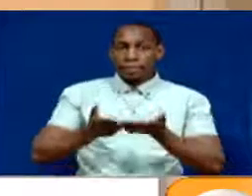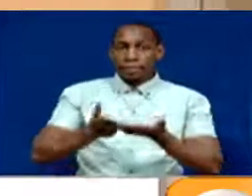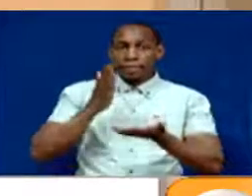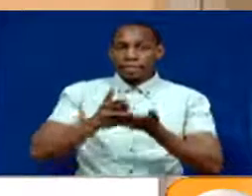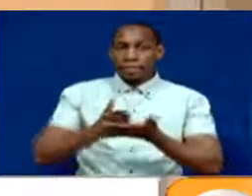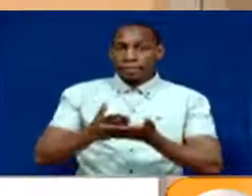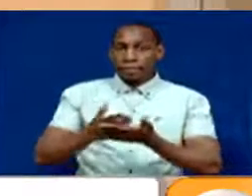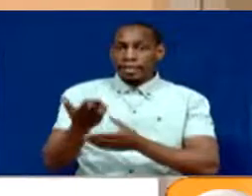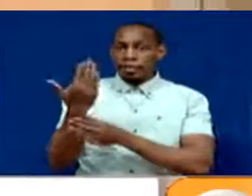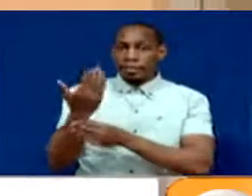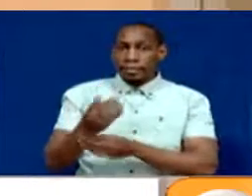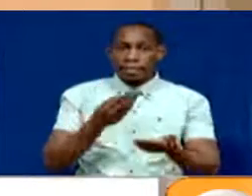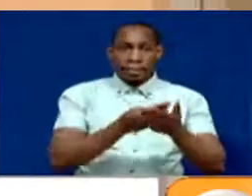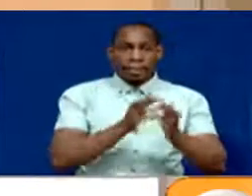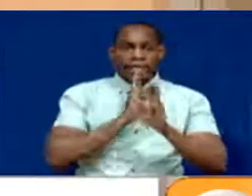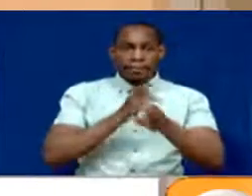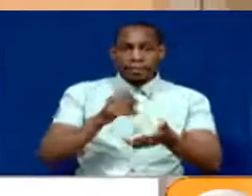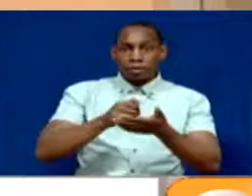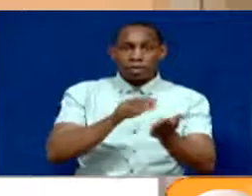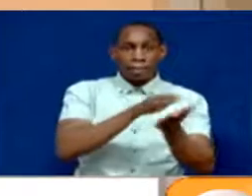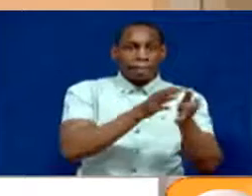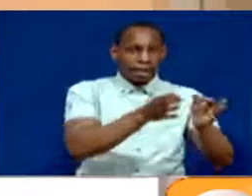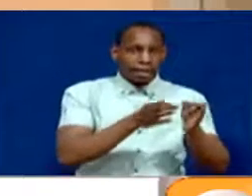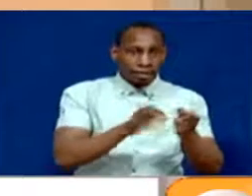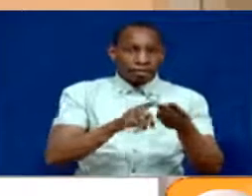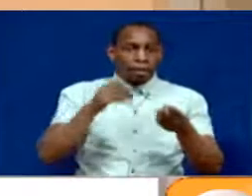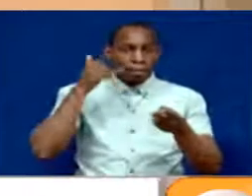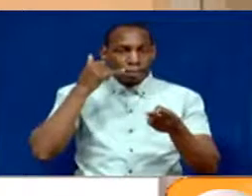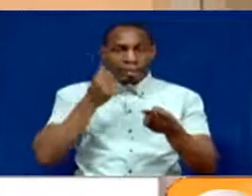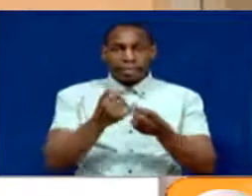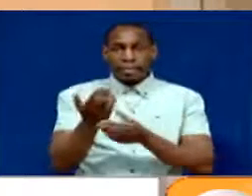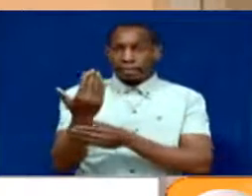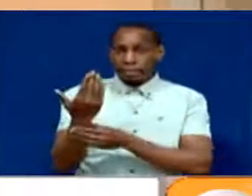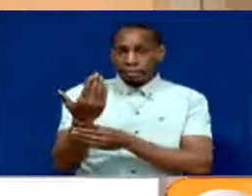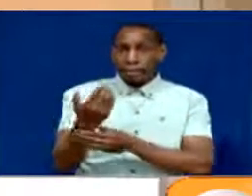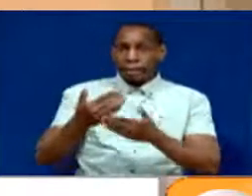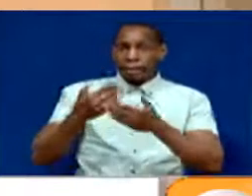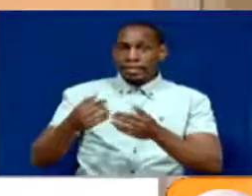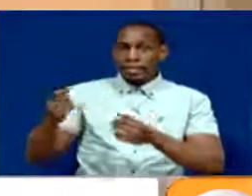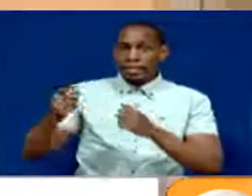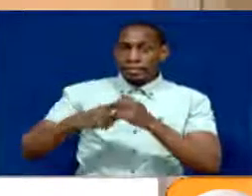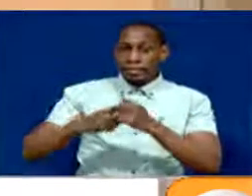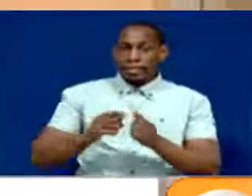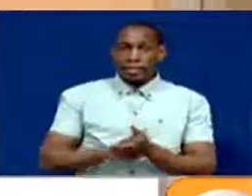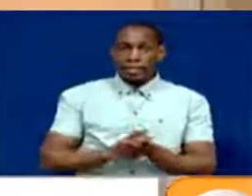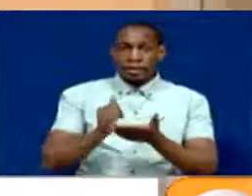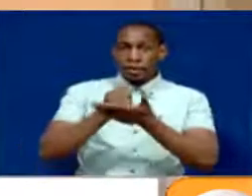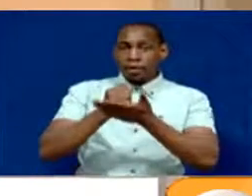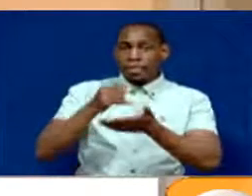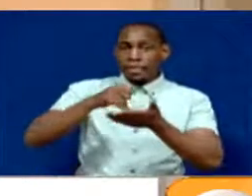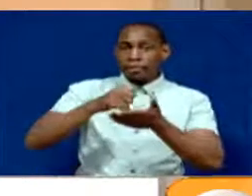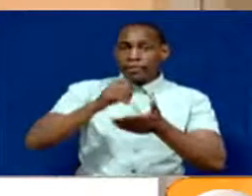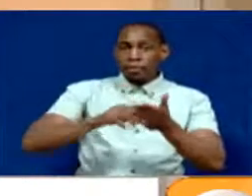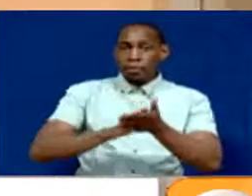certified copies of their financial records, including bank account and mobile money statements for the last 6 months. The audit is